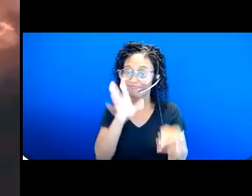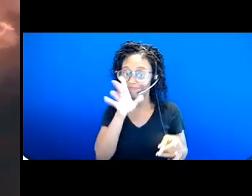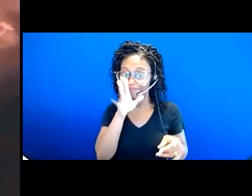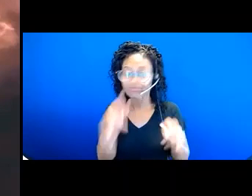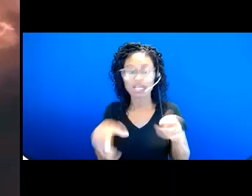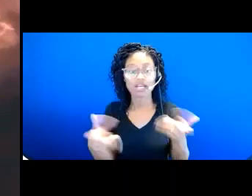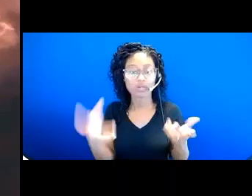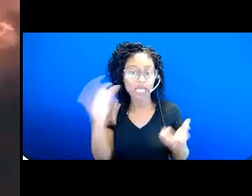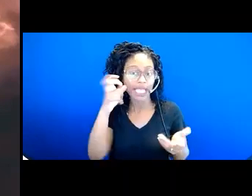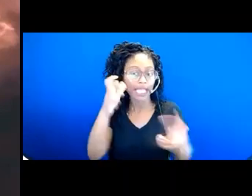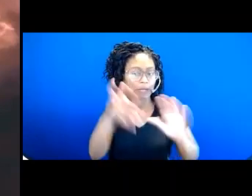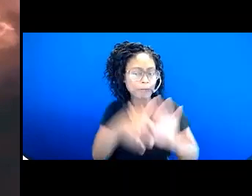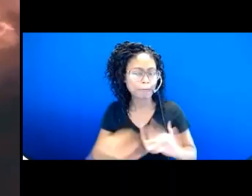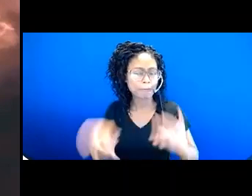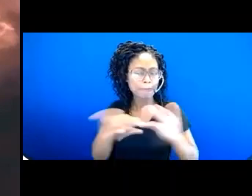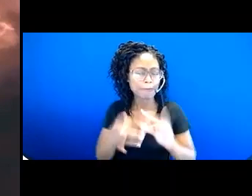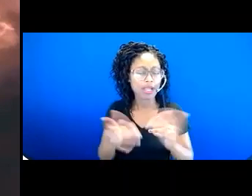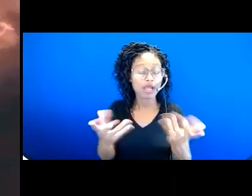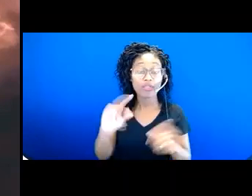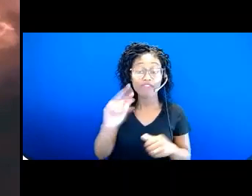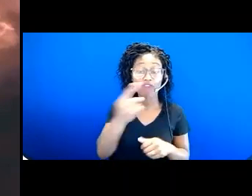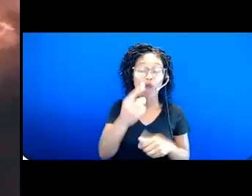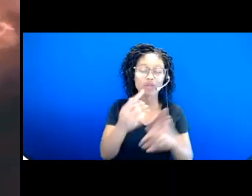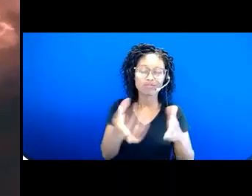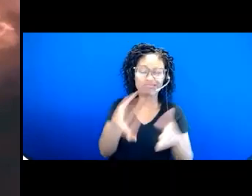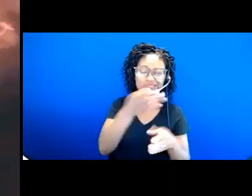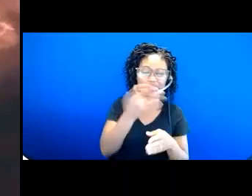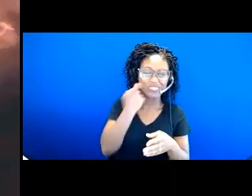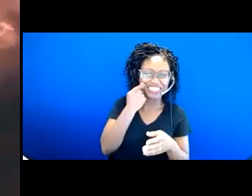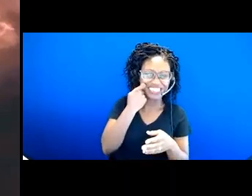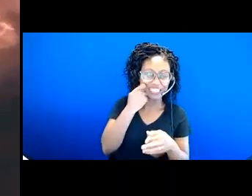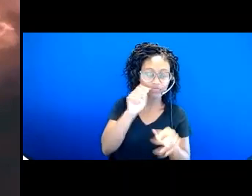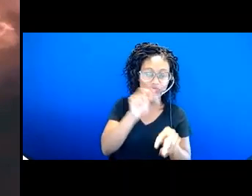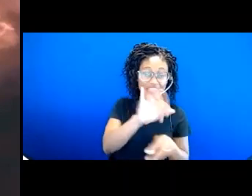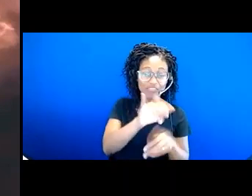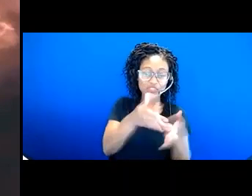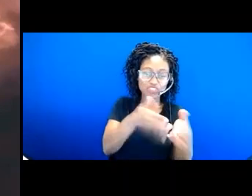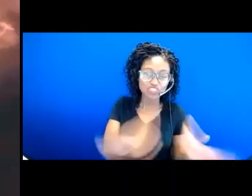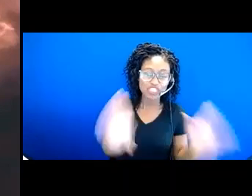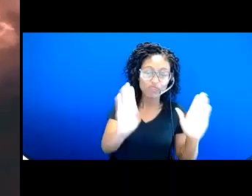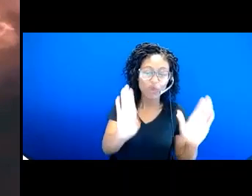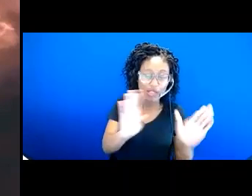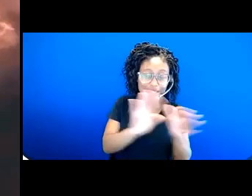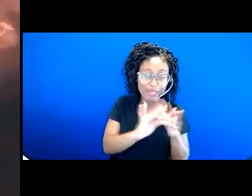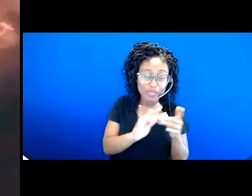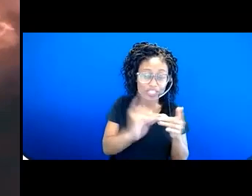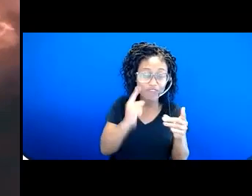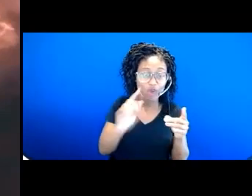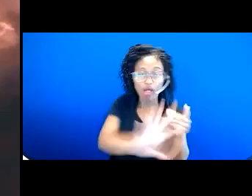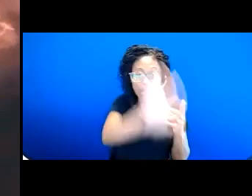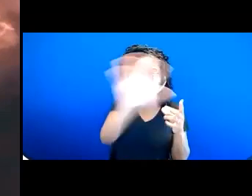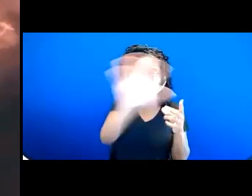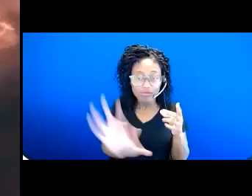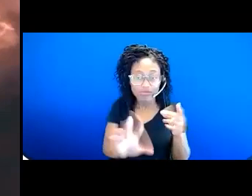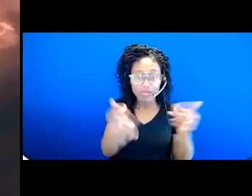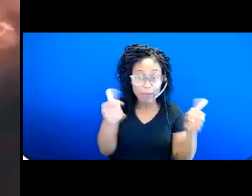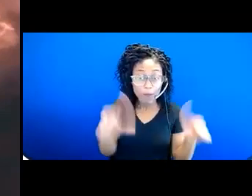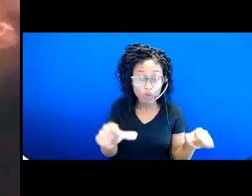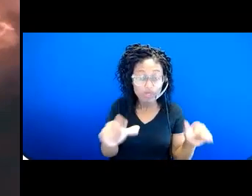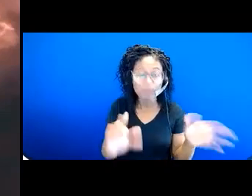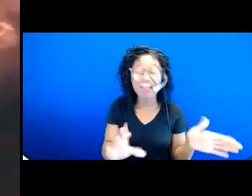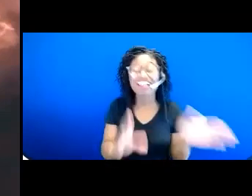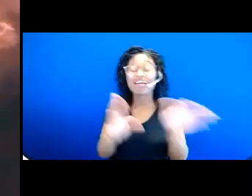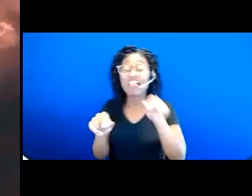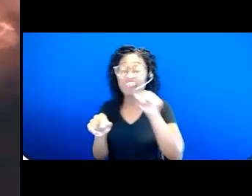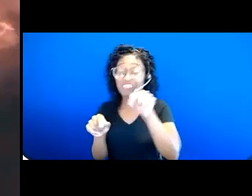one that we just looked at, there was a general narration for the entire poster. In this particular poster, the authors have